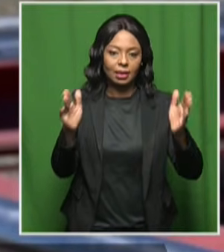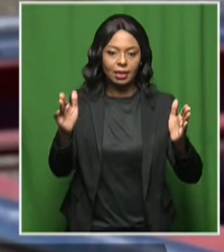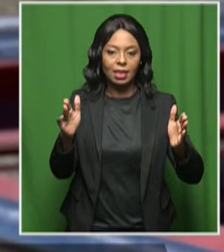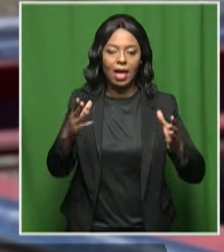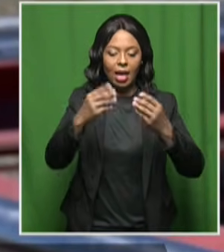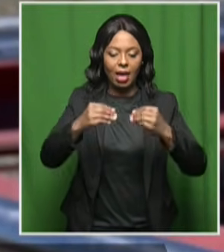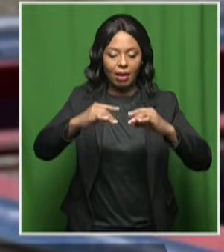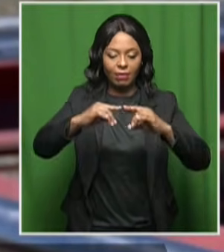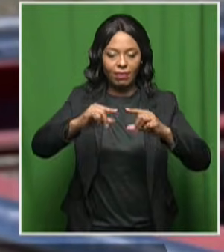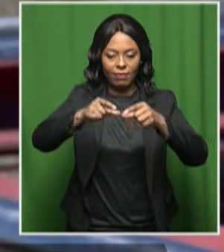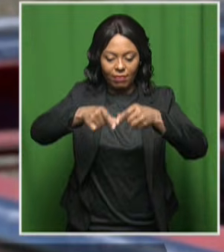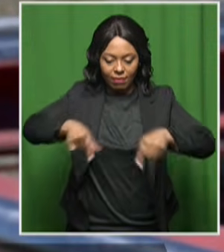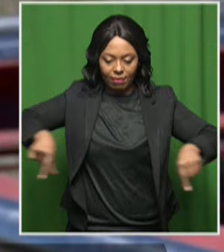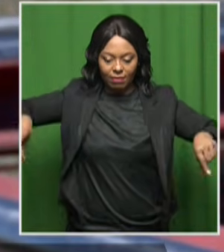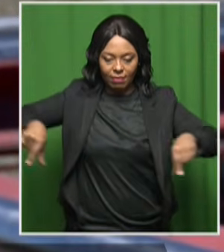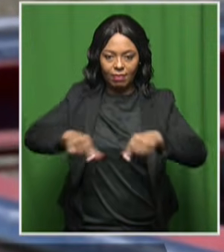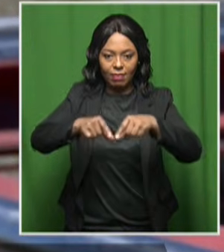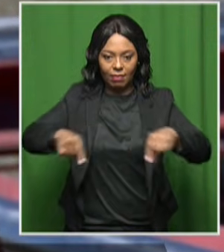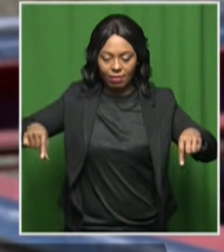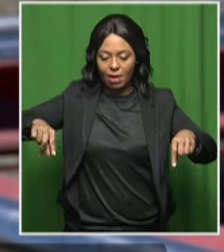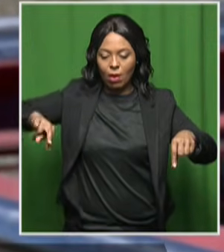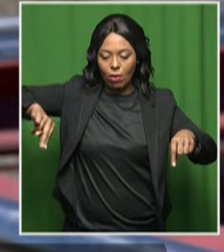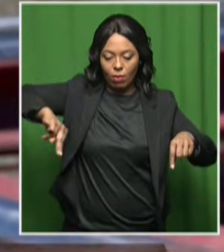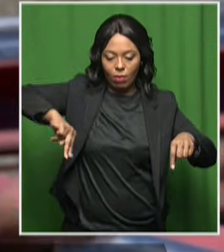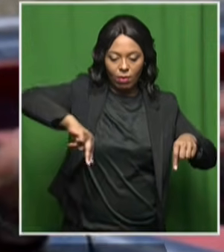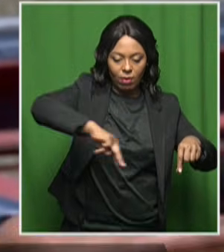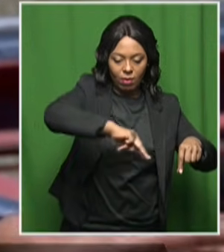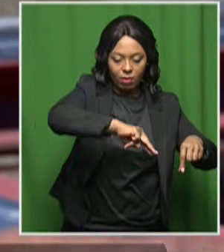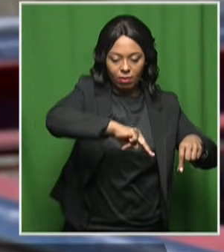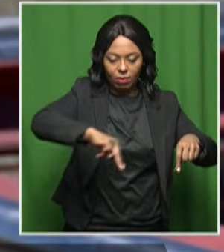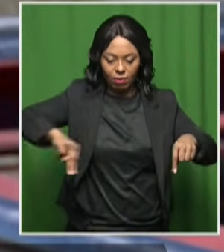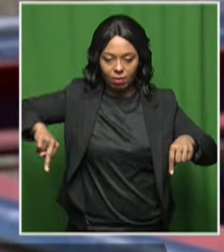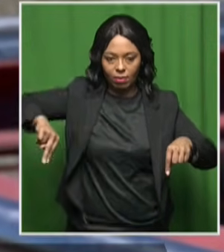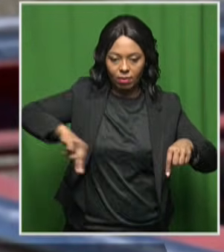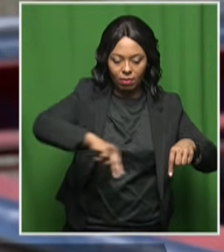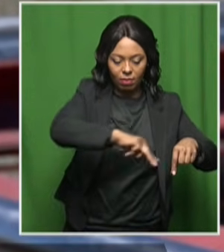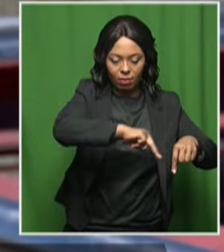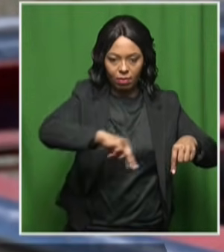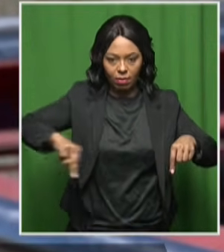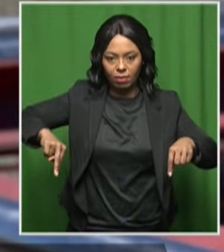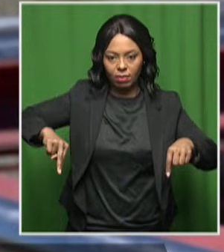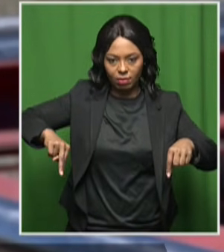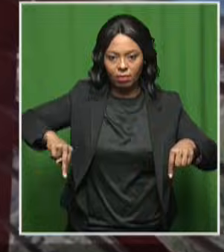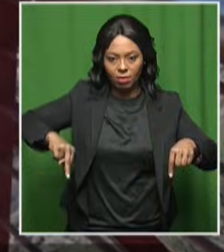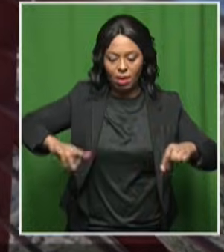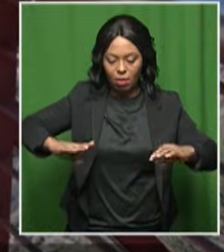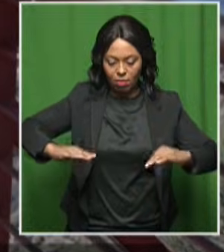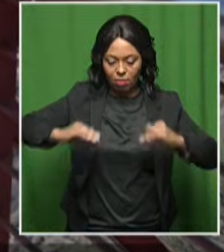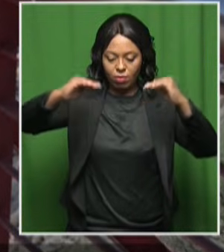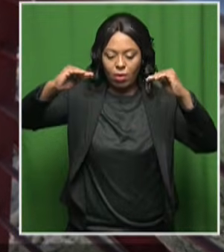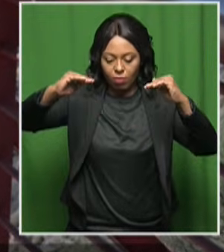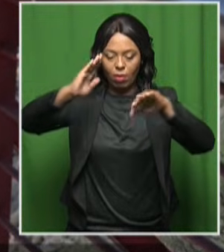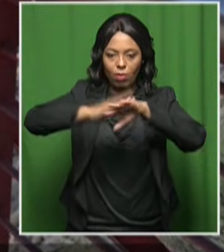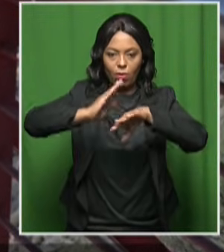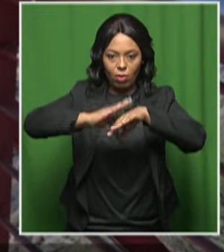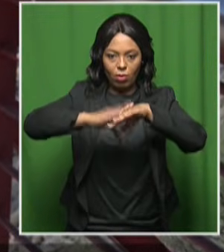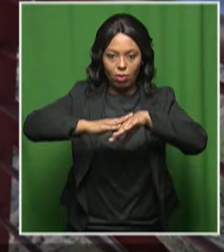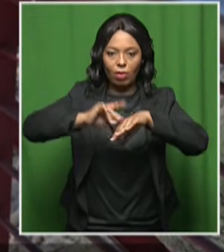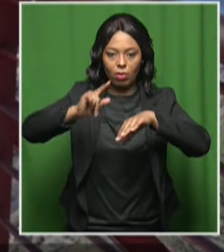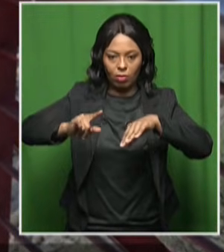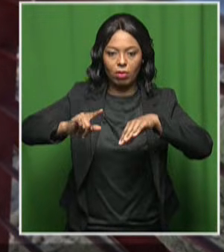go and view the big hole, all right. So then in 2004, they built this one, which is a bit higher, and give you a better view of the big hole, all